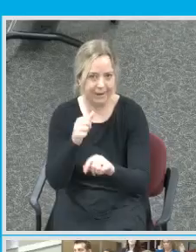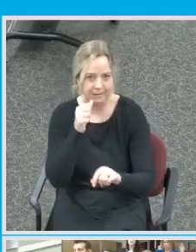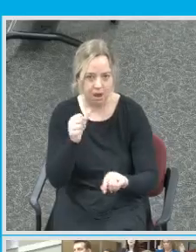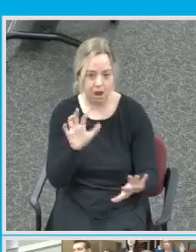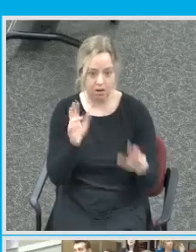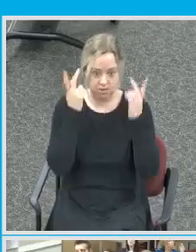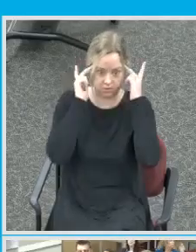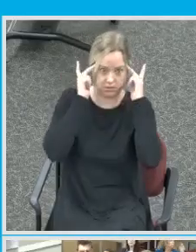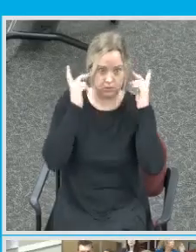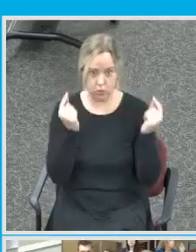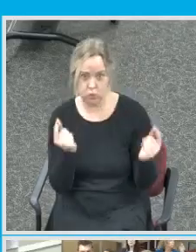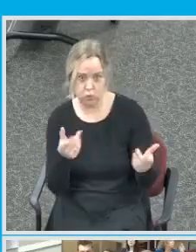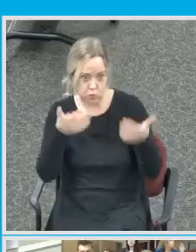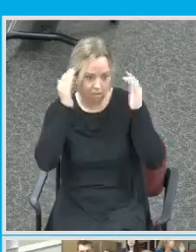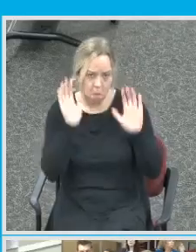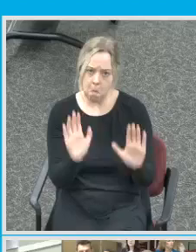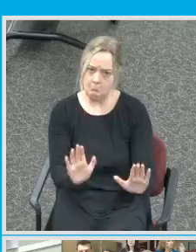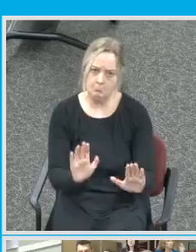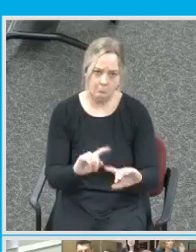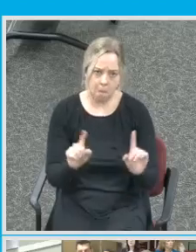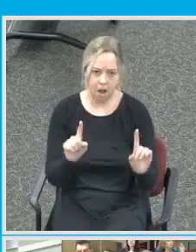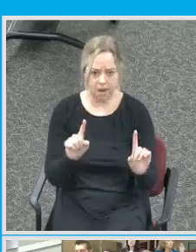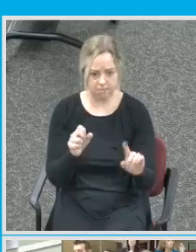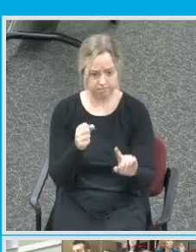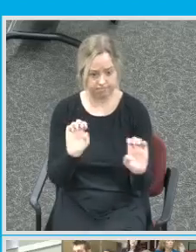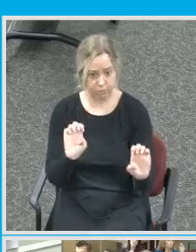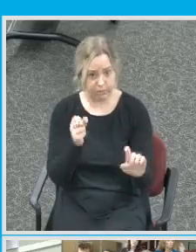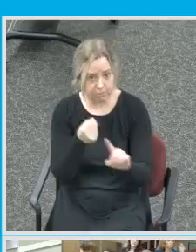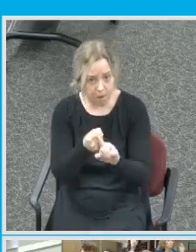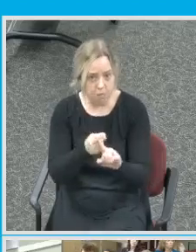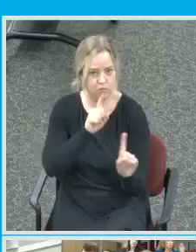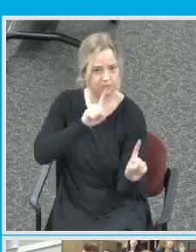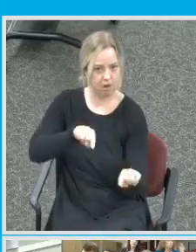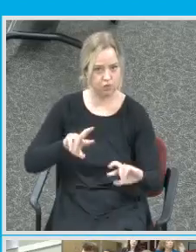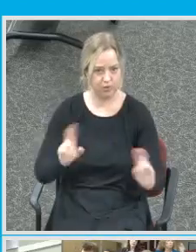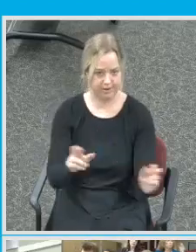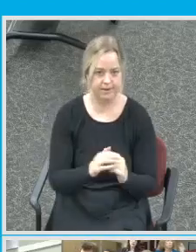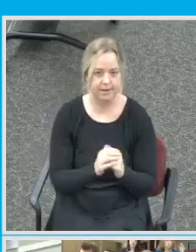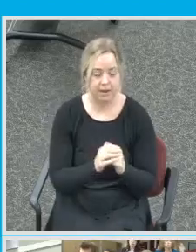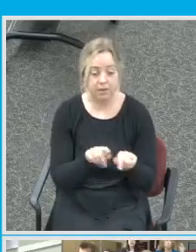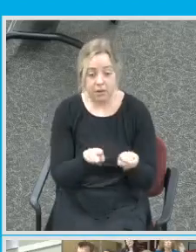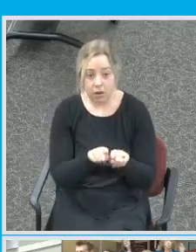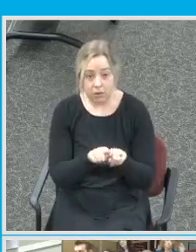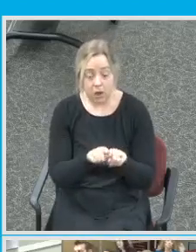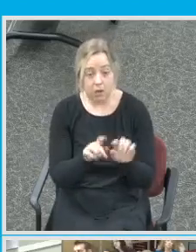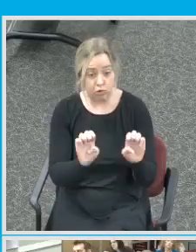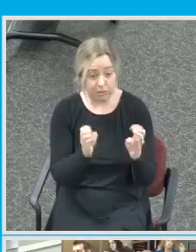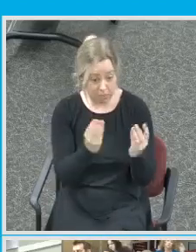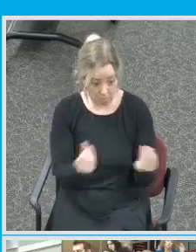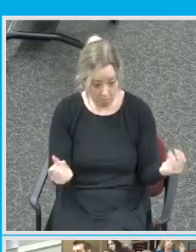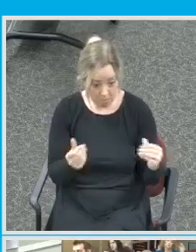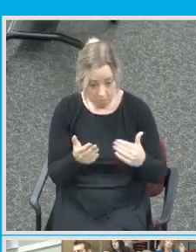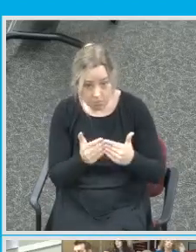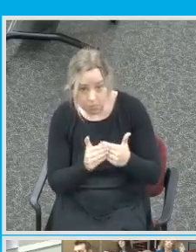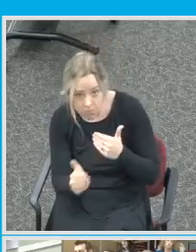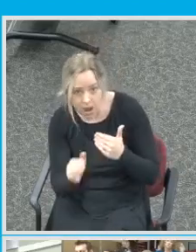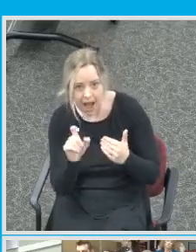community responding to an emergency, but then even more important in recovery from that emergency is having